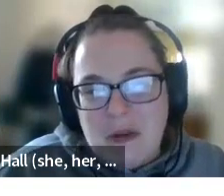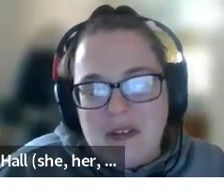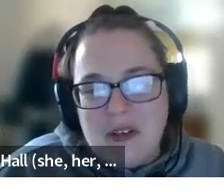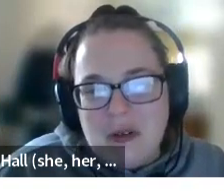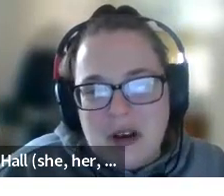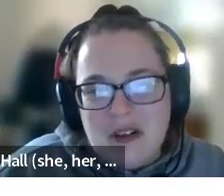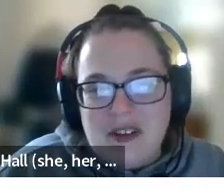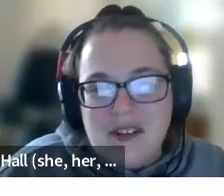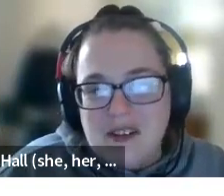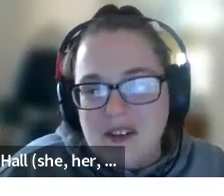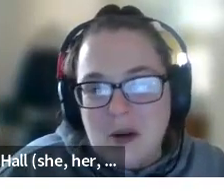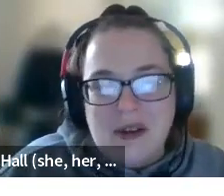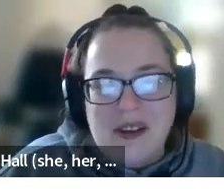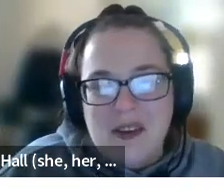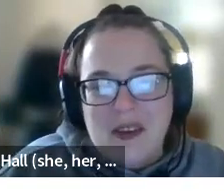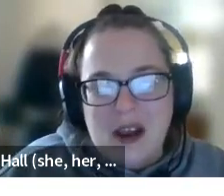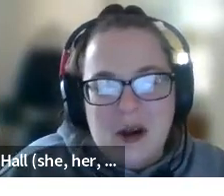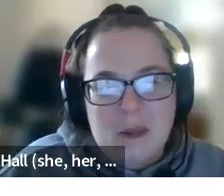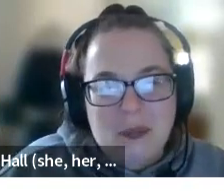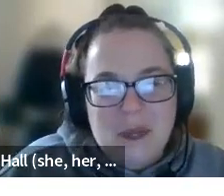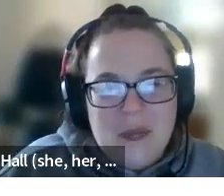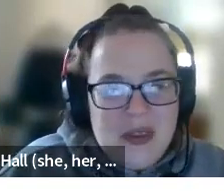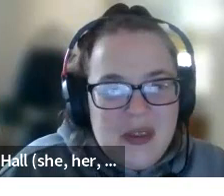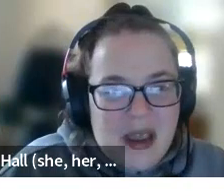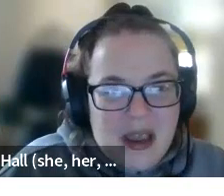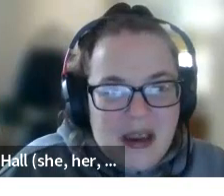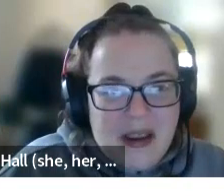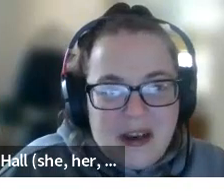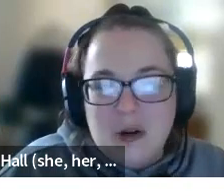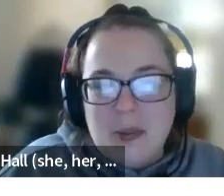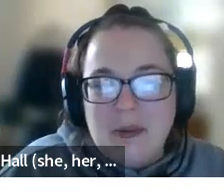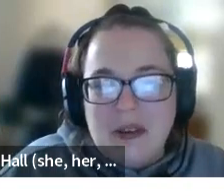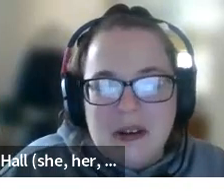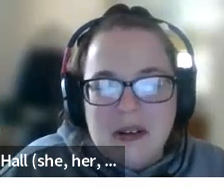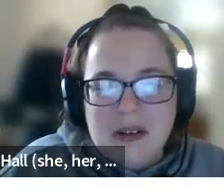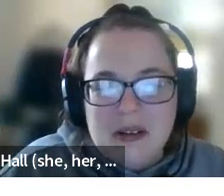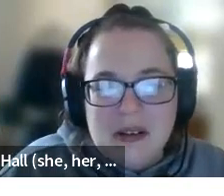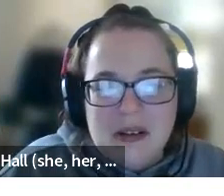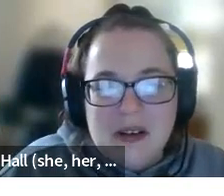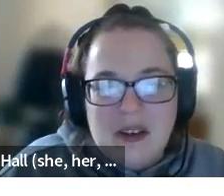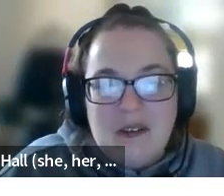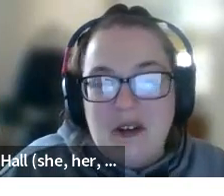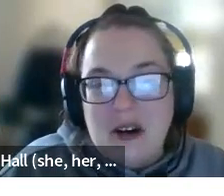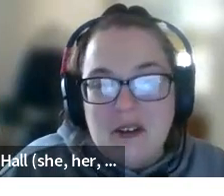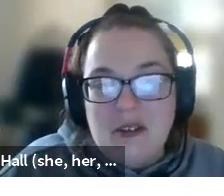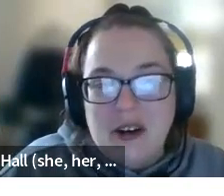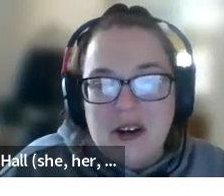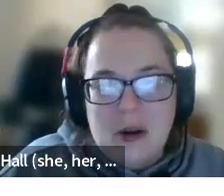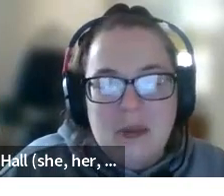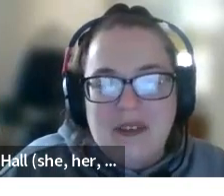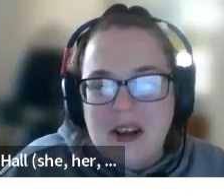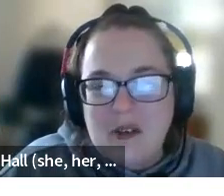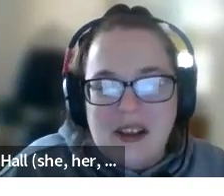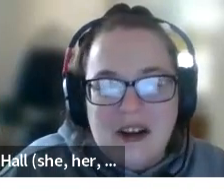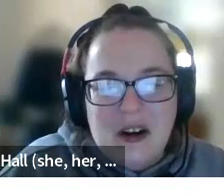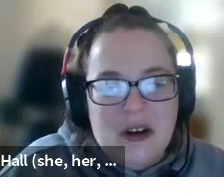I wanted to just start by saying that I kind of grew up with the love of gardening from very